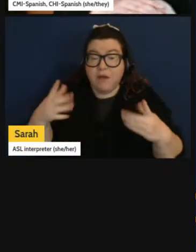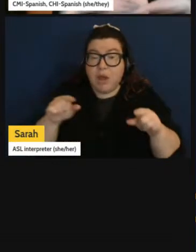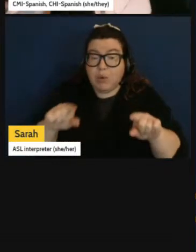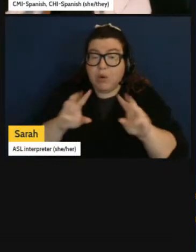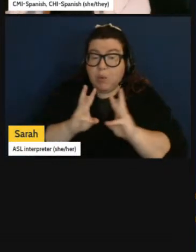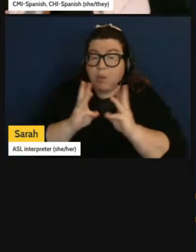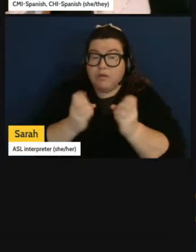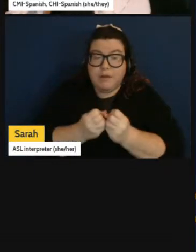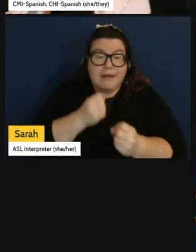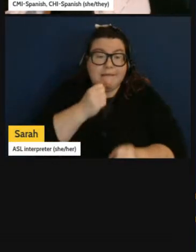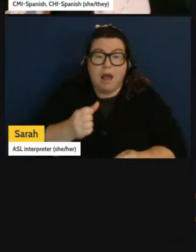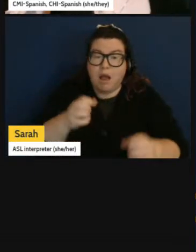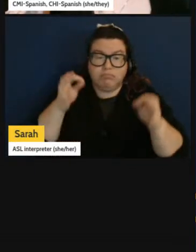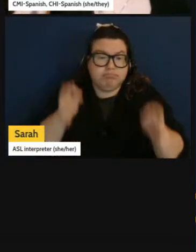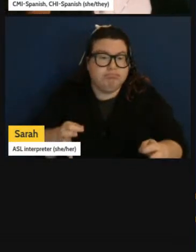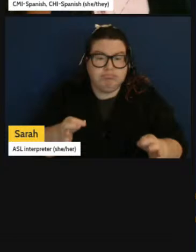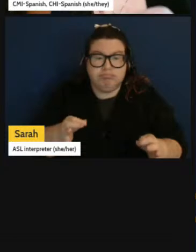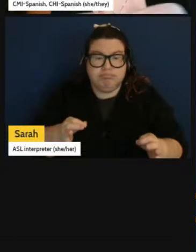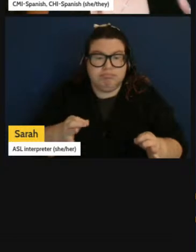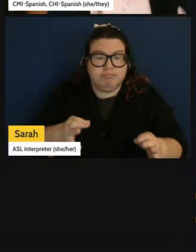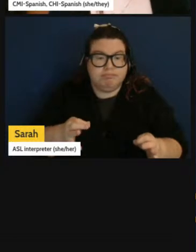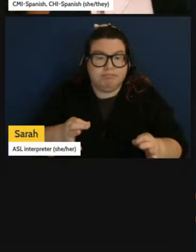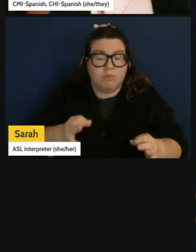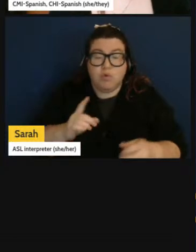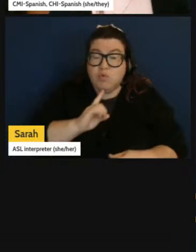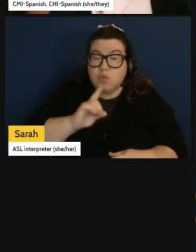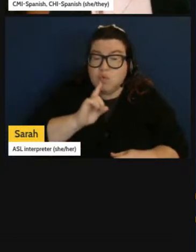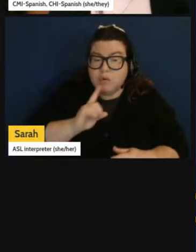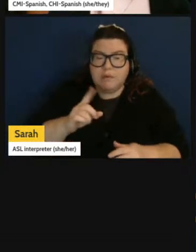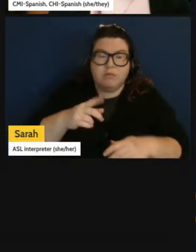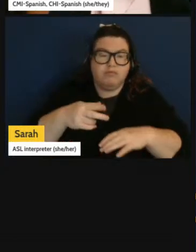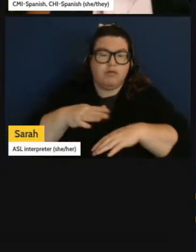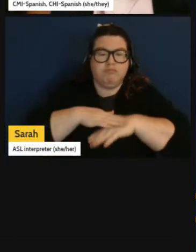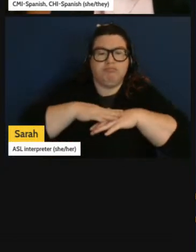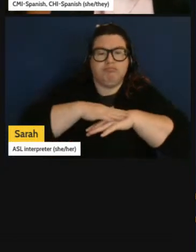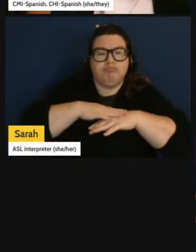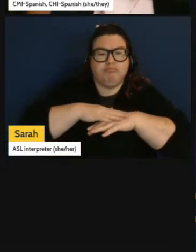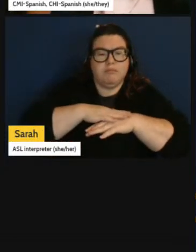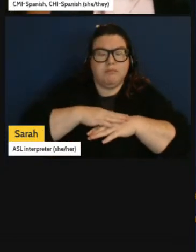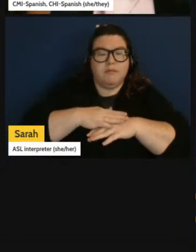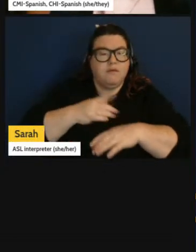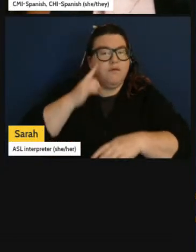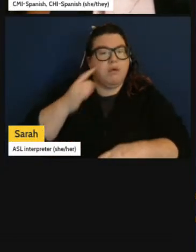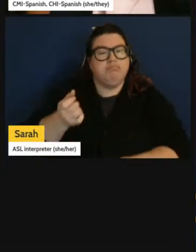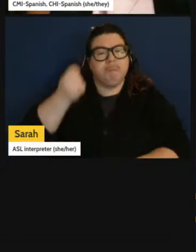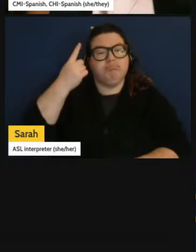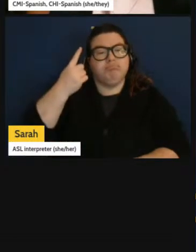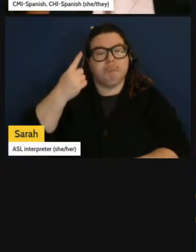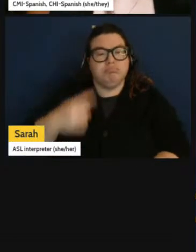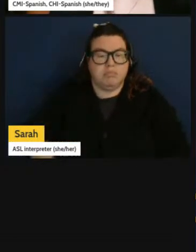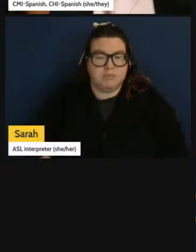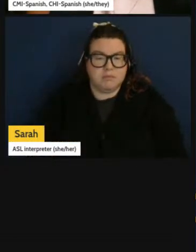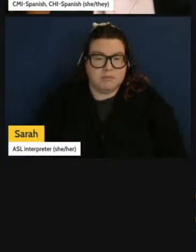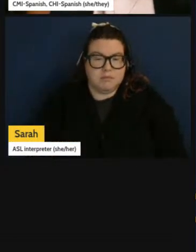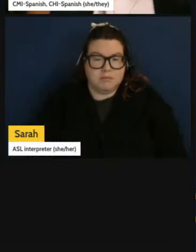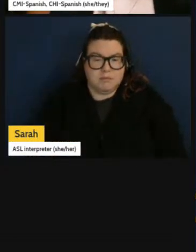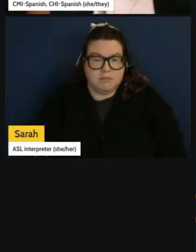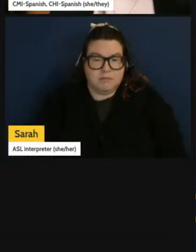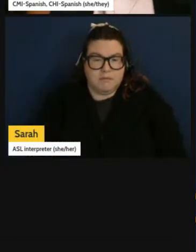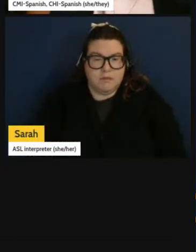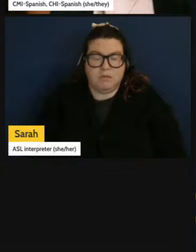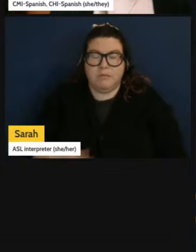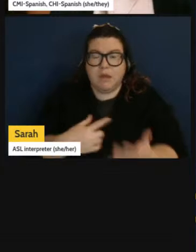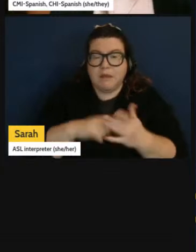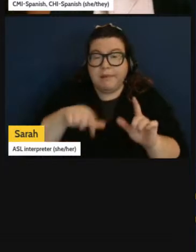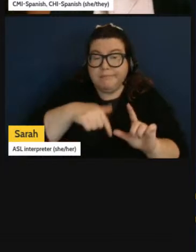are not absolute truths, but they're just a baseline for general understanding. So we talked about LGBT.